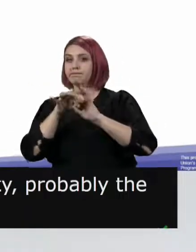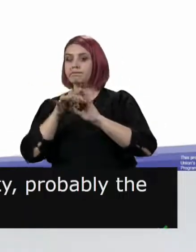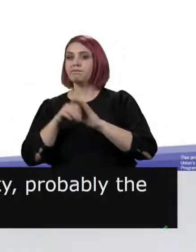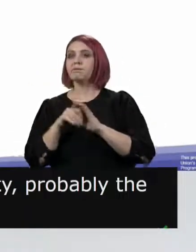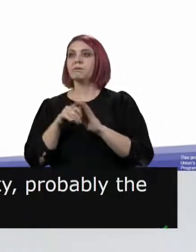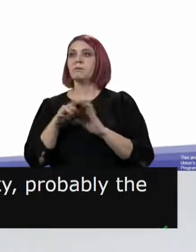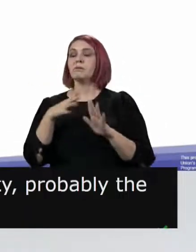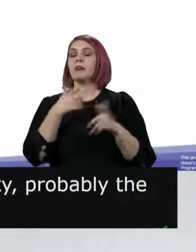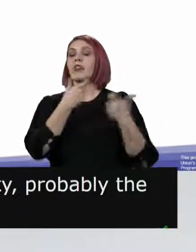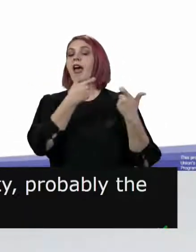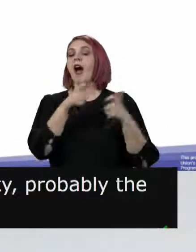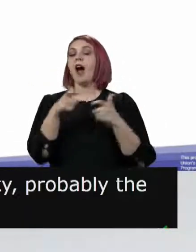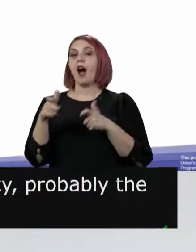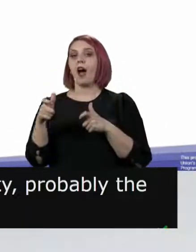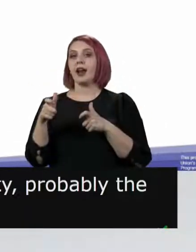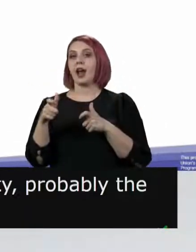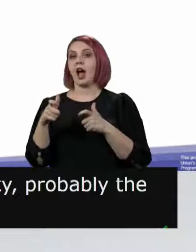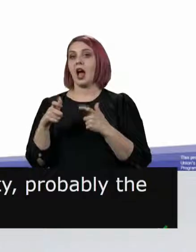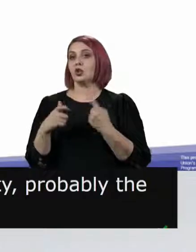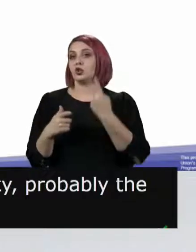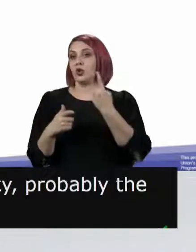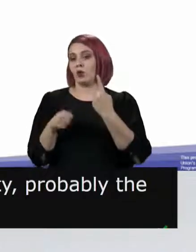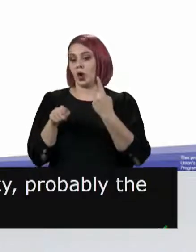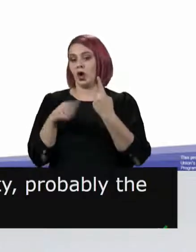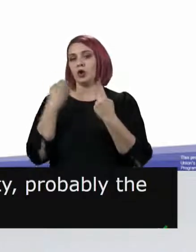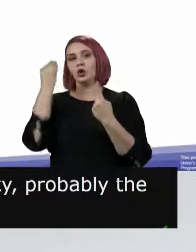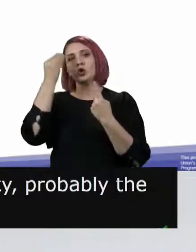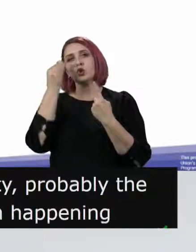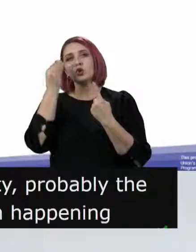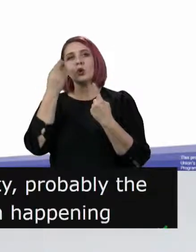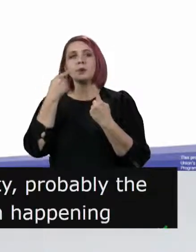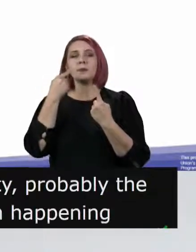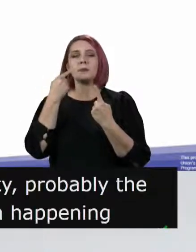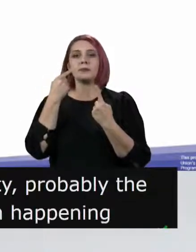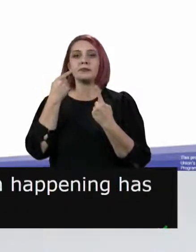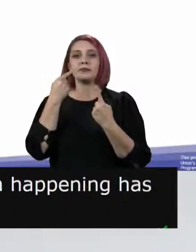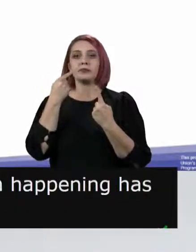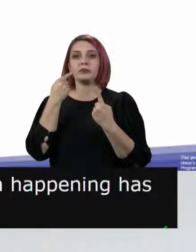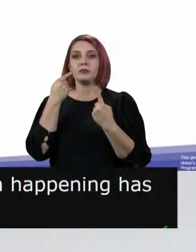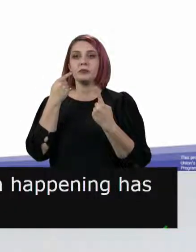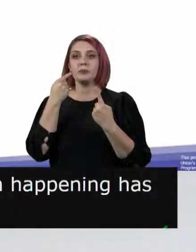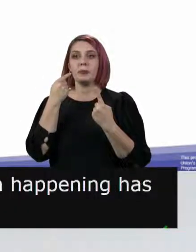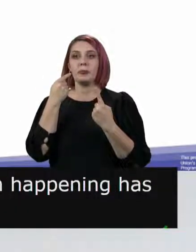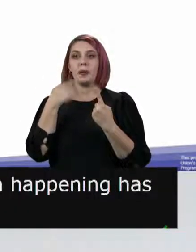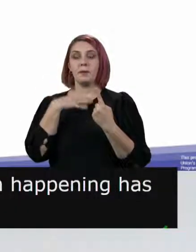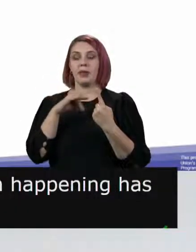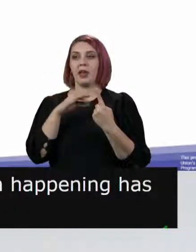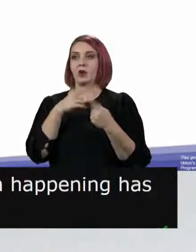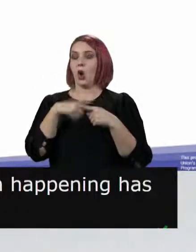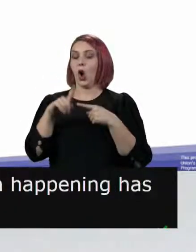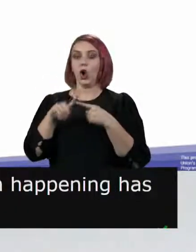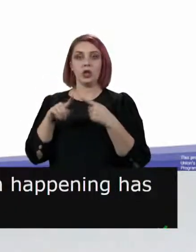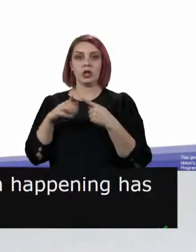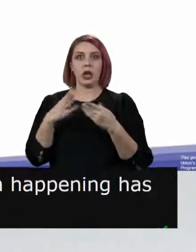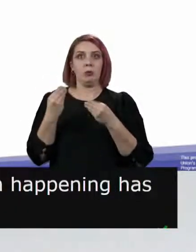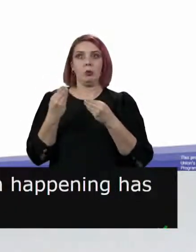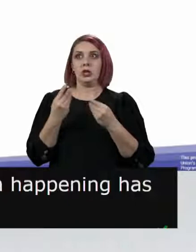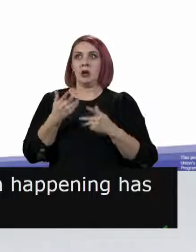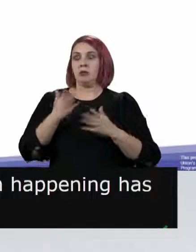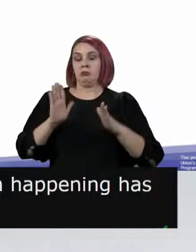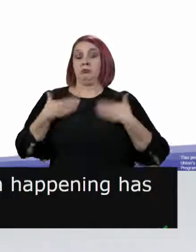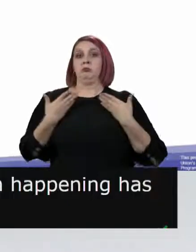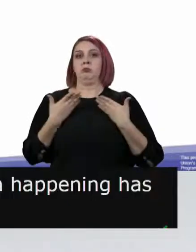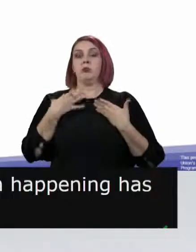much happening has been the growth of autonomous vehicles. And it's interesting that